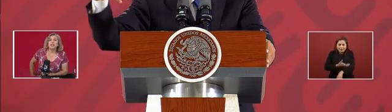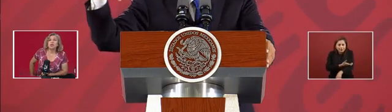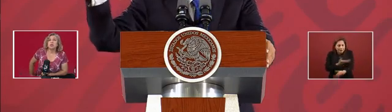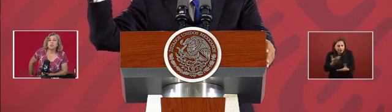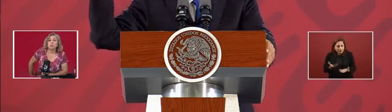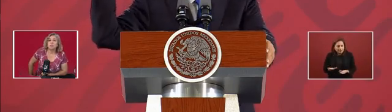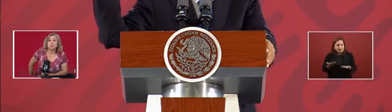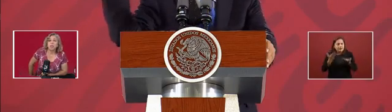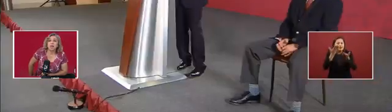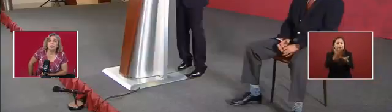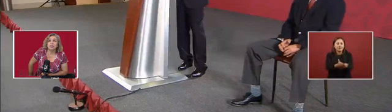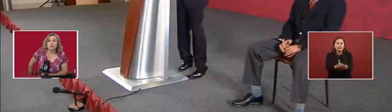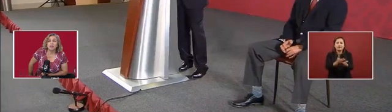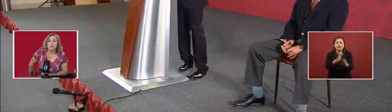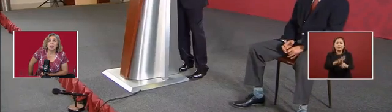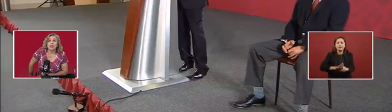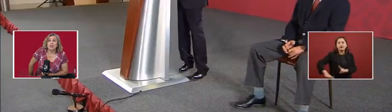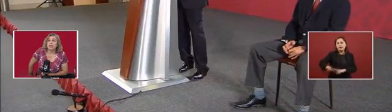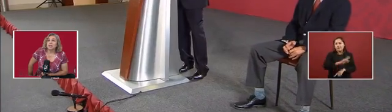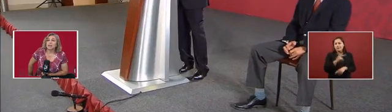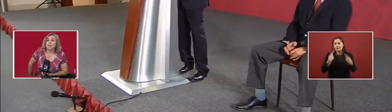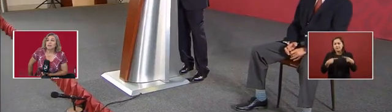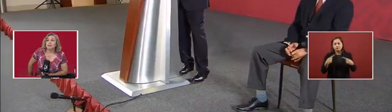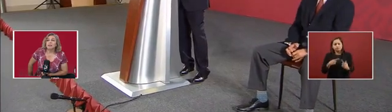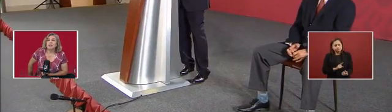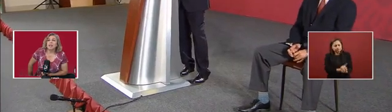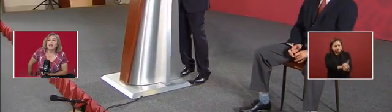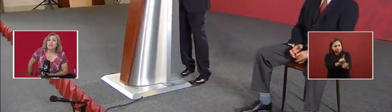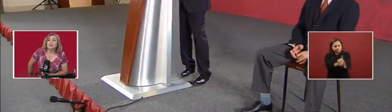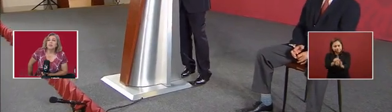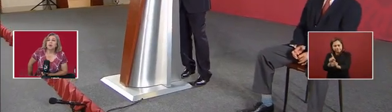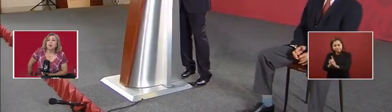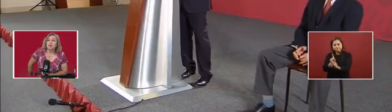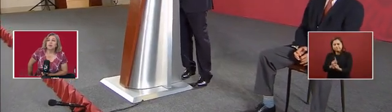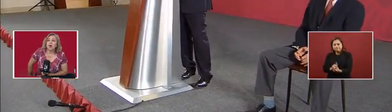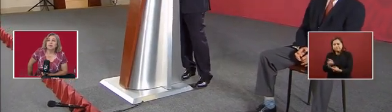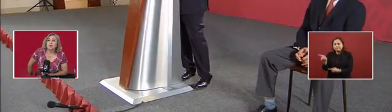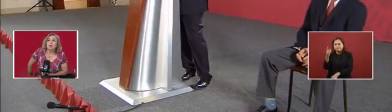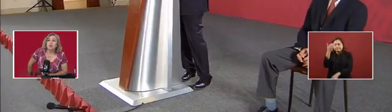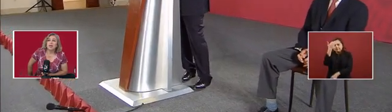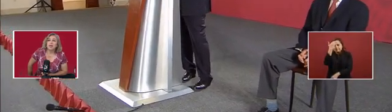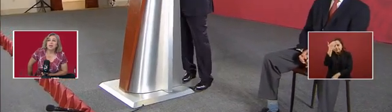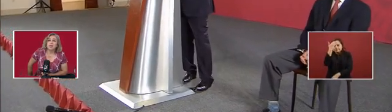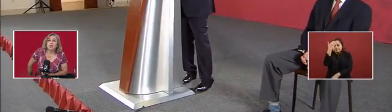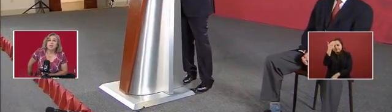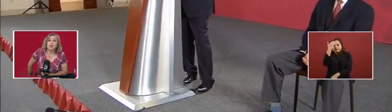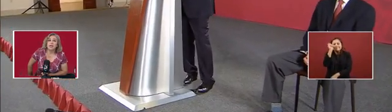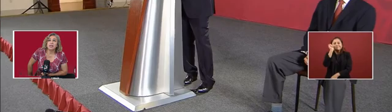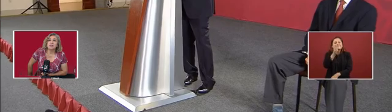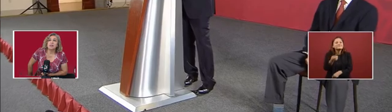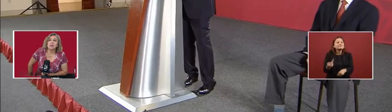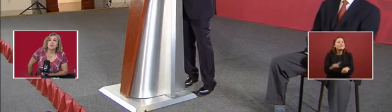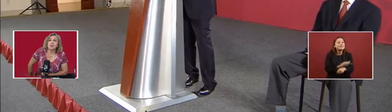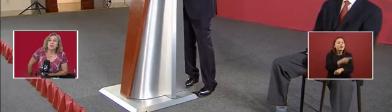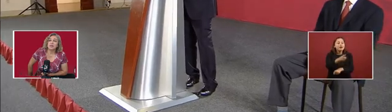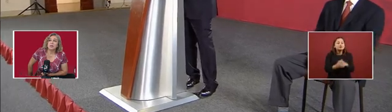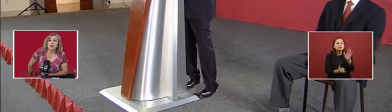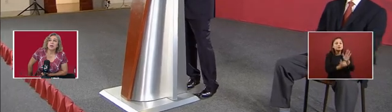to obtain resources to execute things because